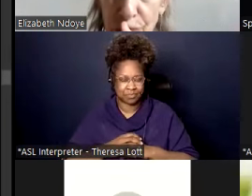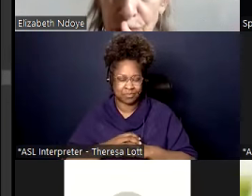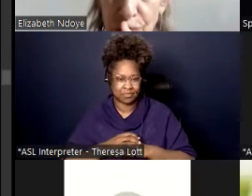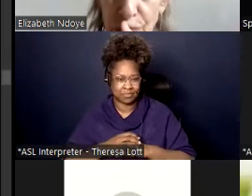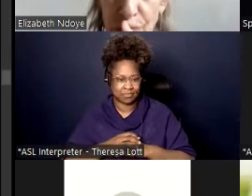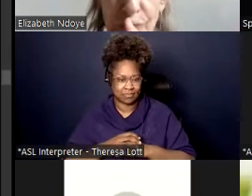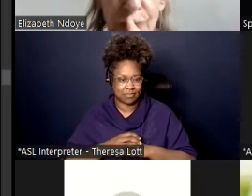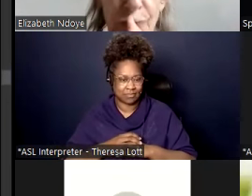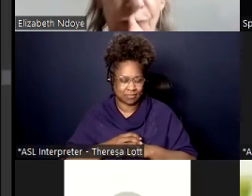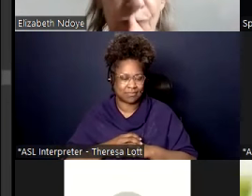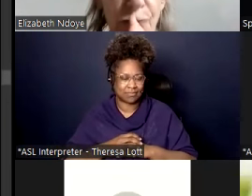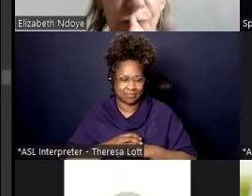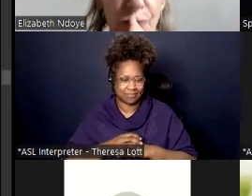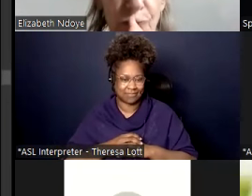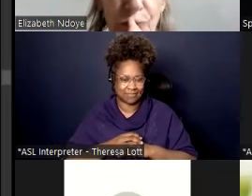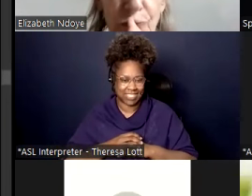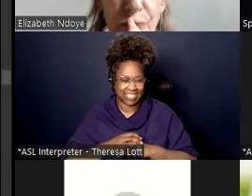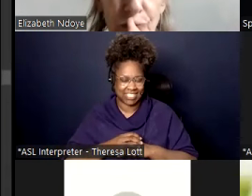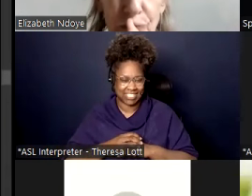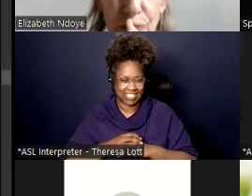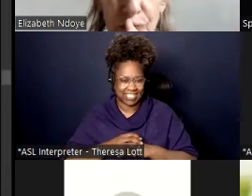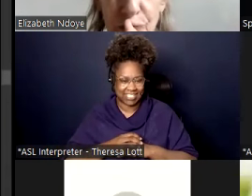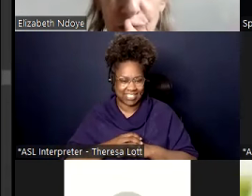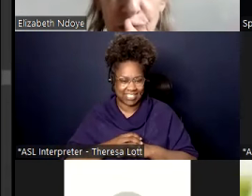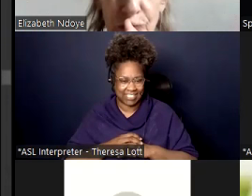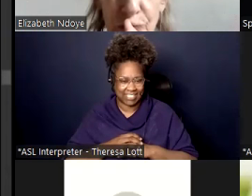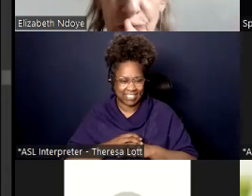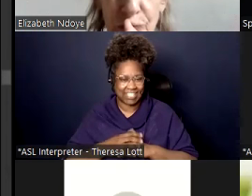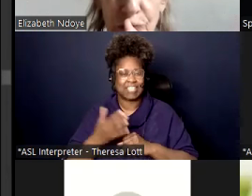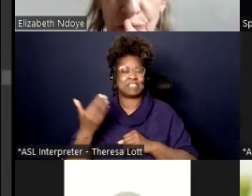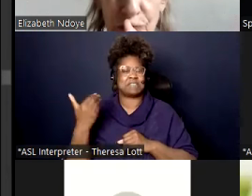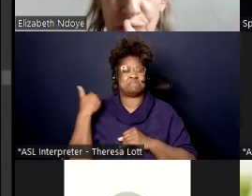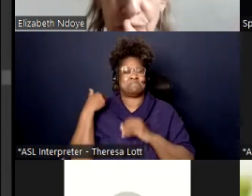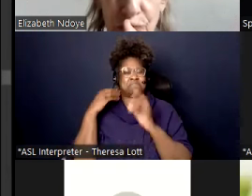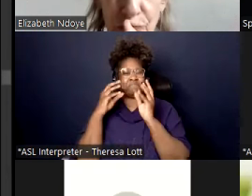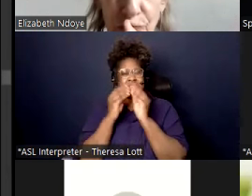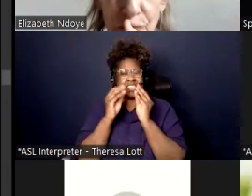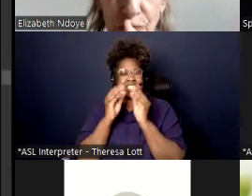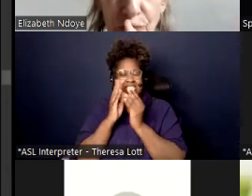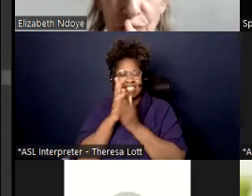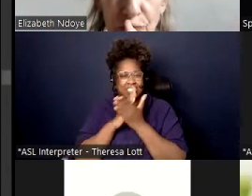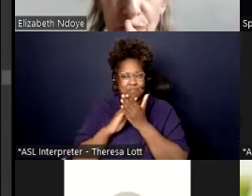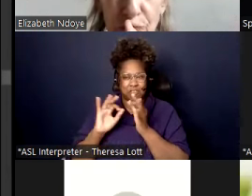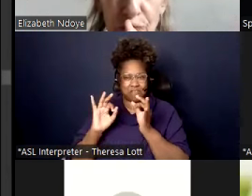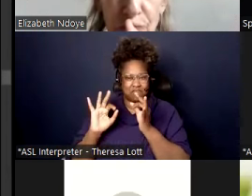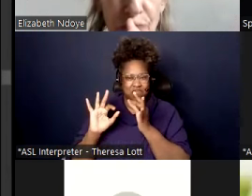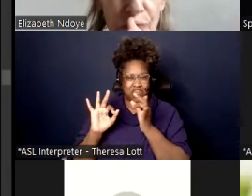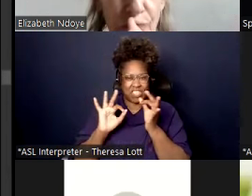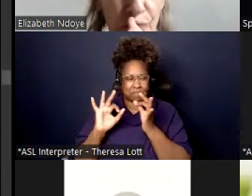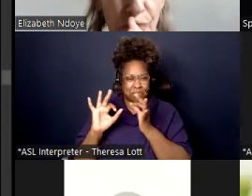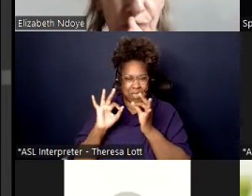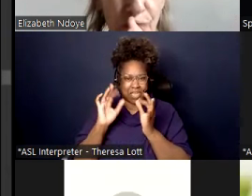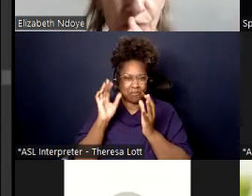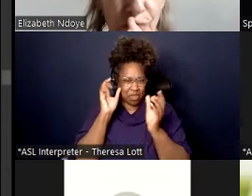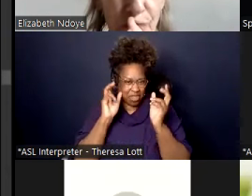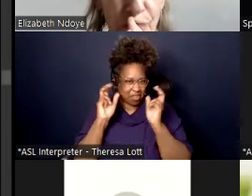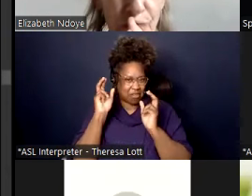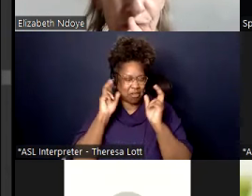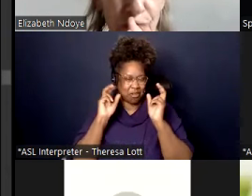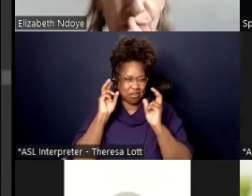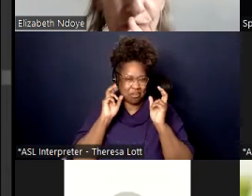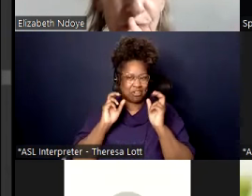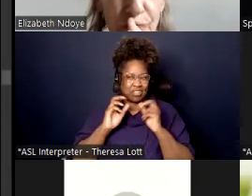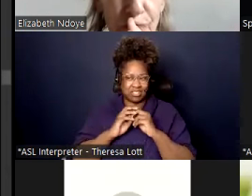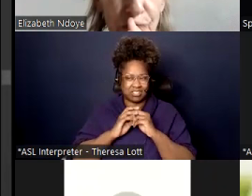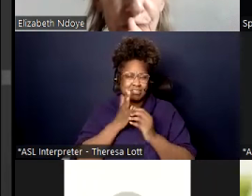And yeah, you're seeing some of it's a little bit messy since these are some of our notes from the earlier meeting tonight, and some of the feedback that we heard before is like, it's